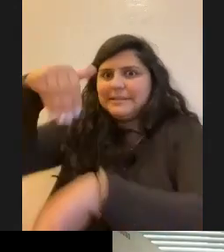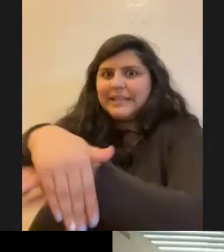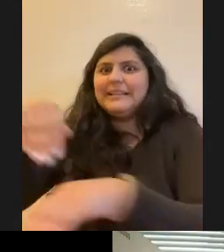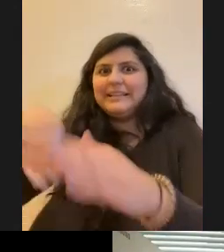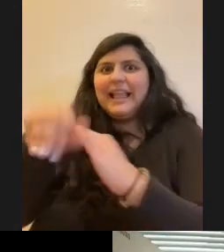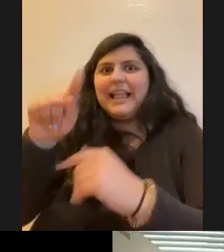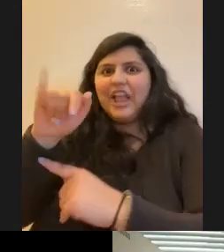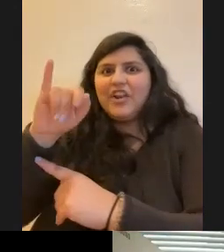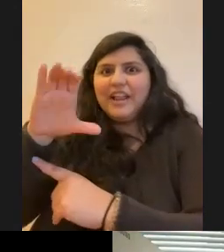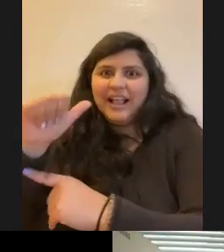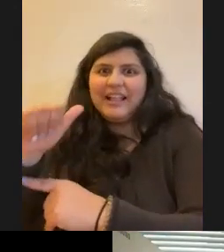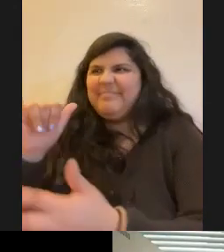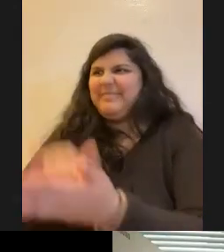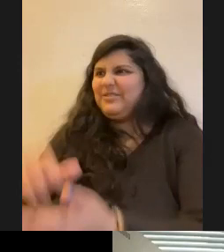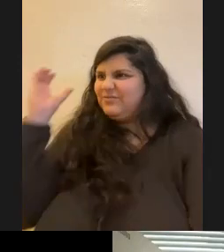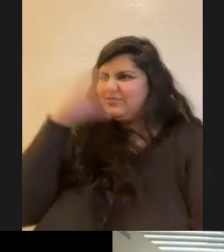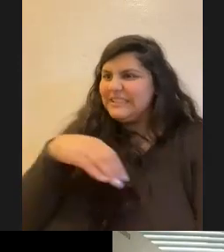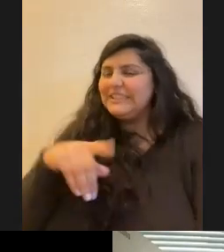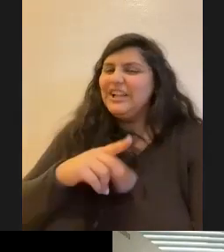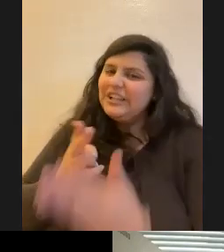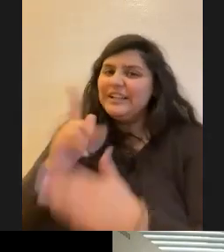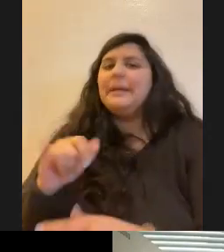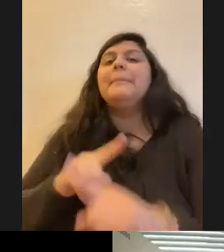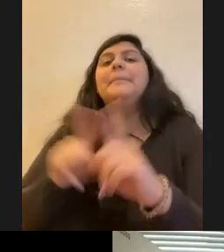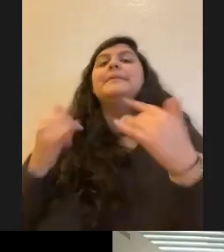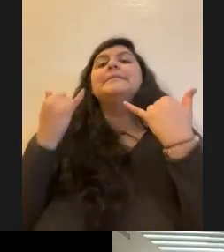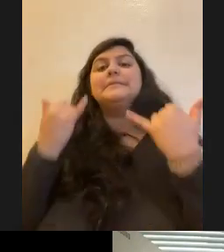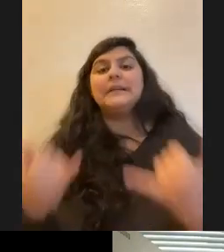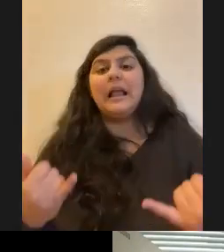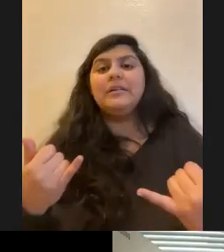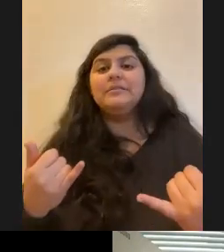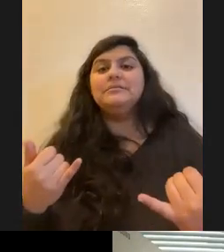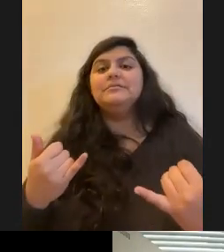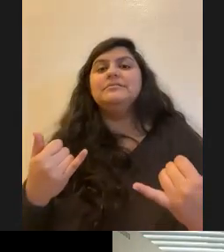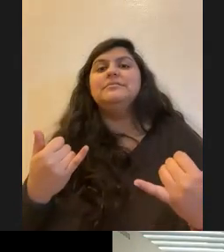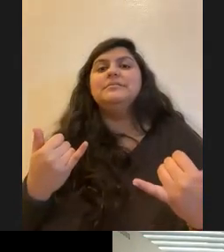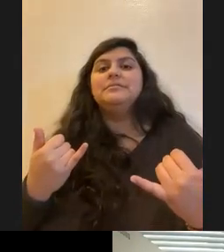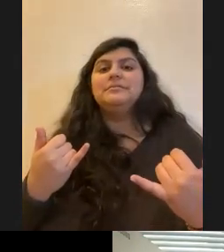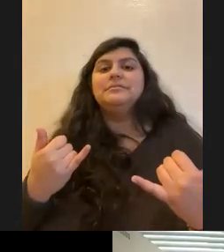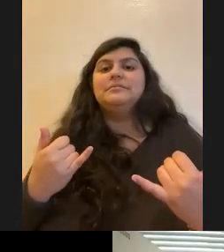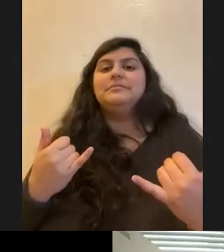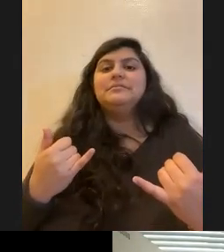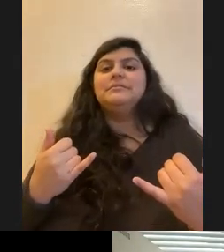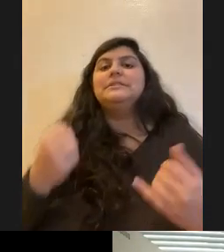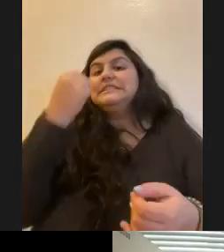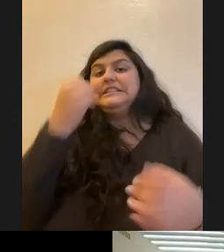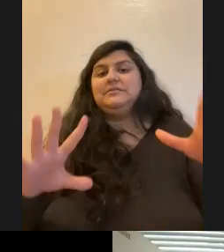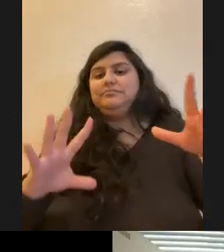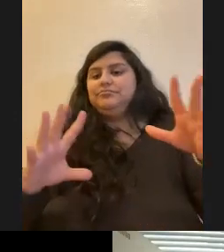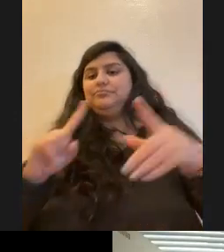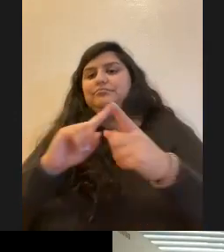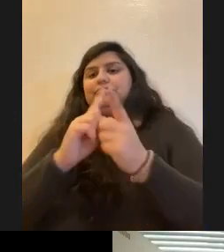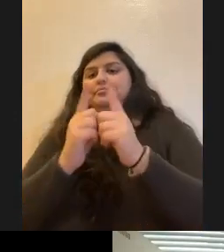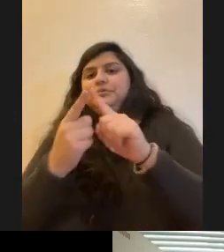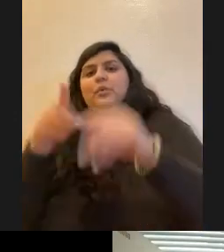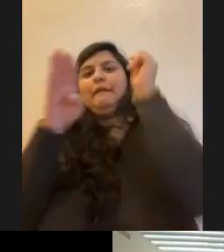really weird, honestly. But yeah, now that it's going into spring, or for the southern hemisphere, it's going into fall, and